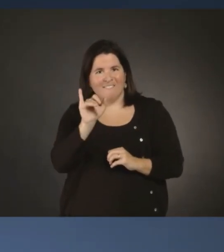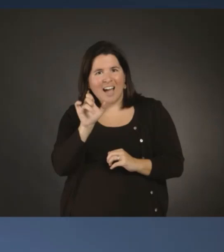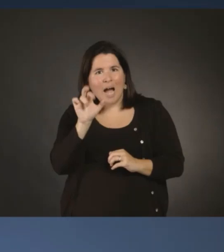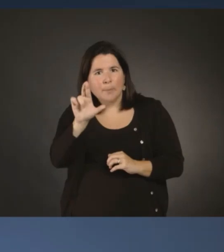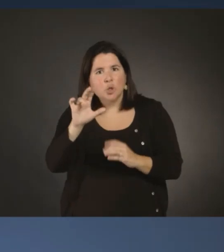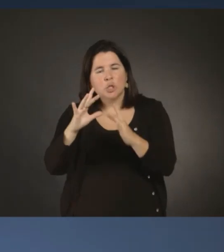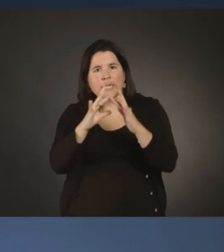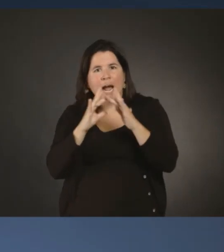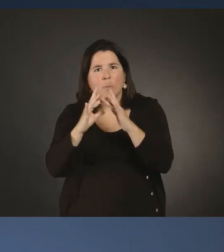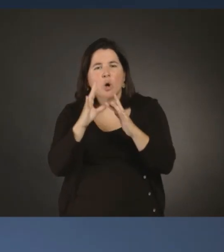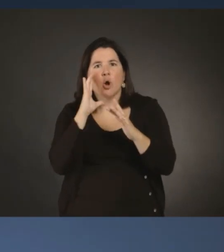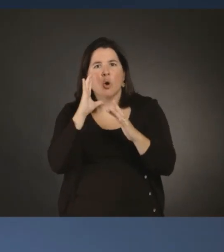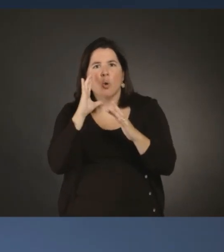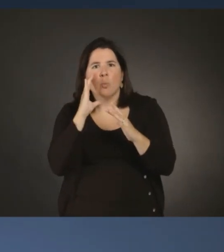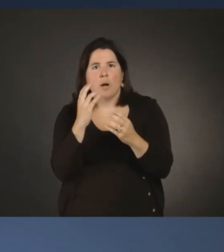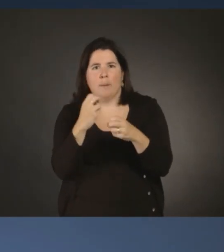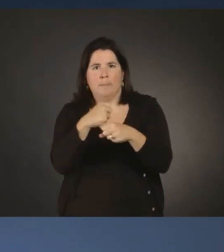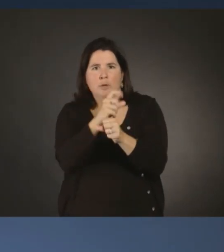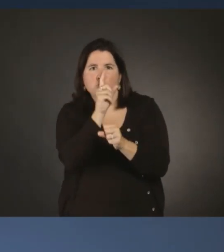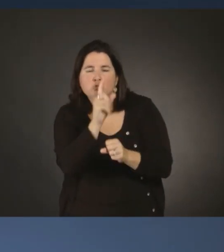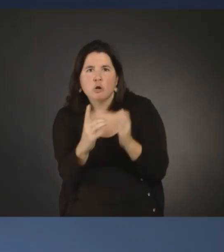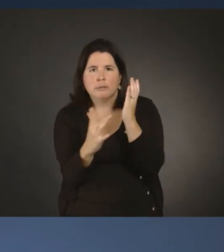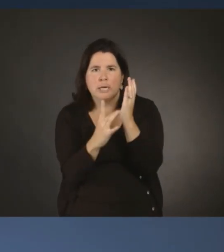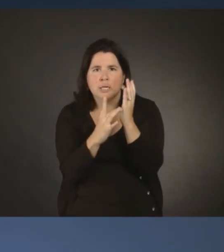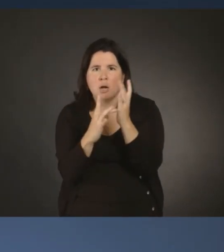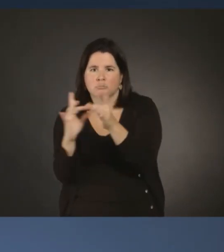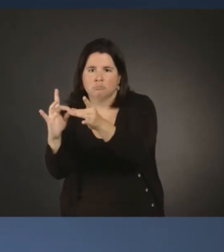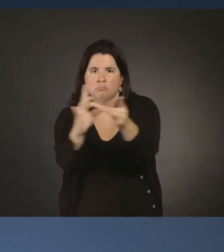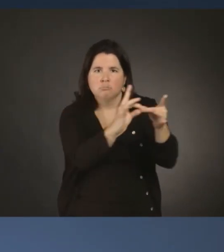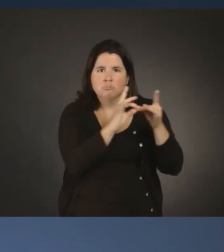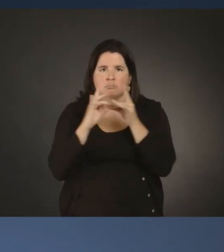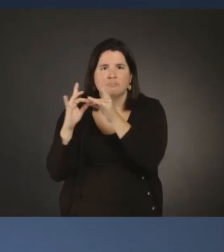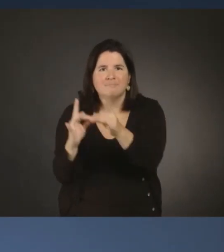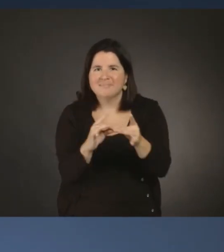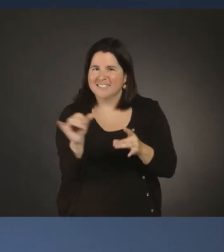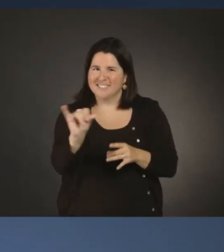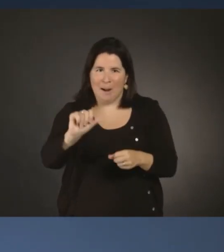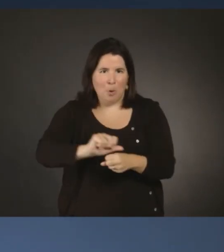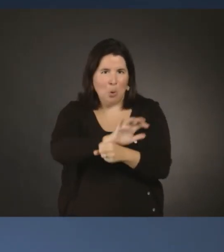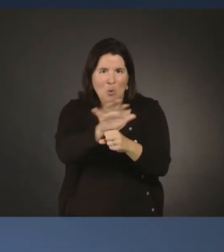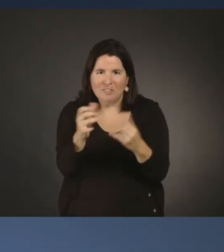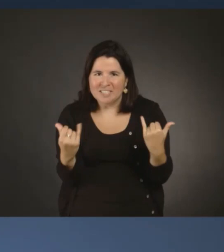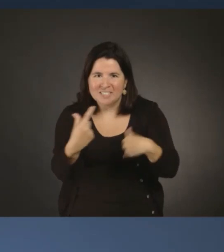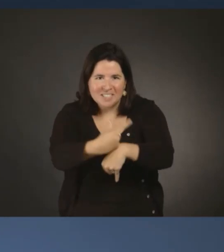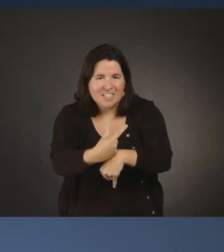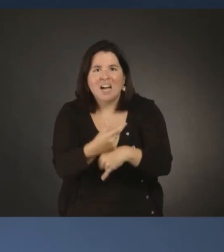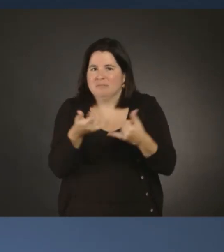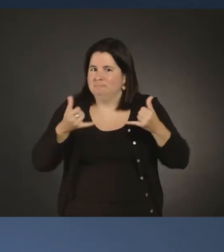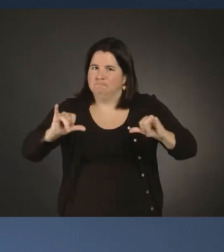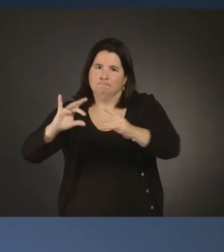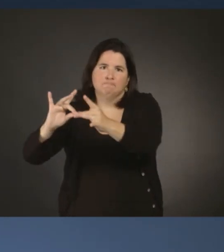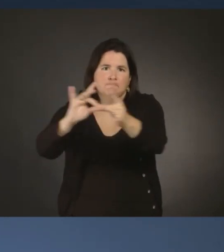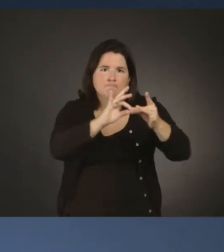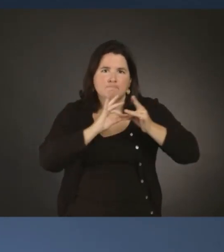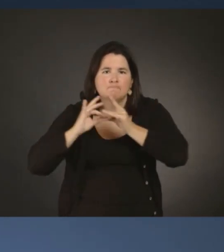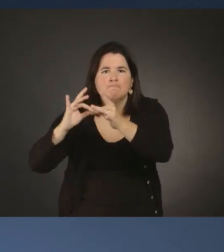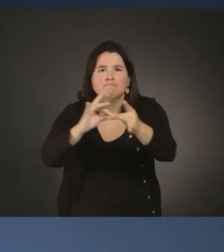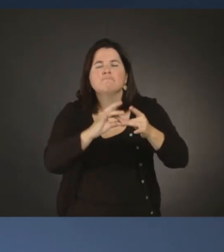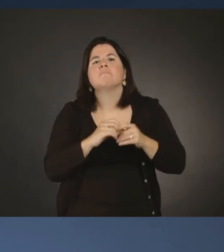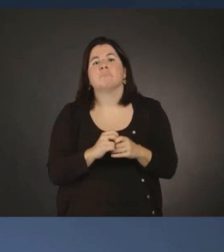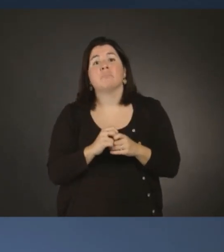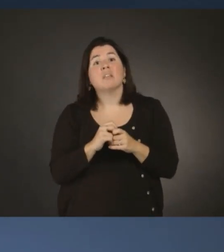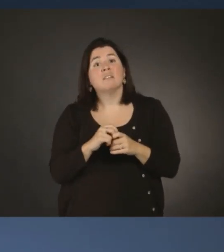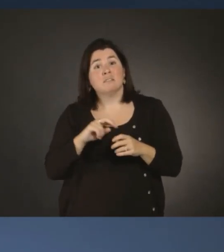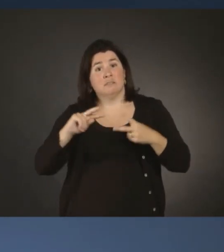connected, particularly during a challenging time like the one we face today. Second, both of our